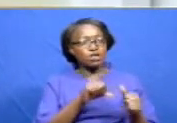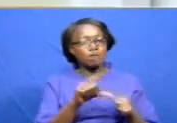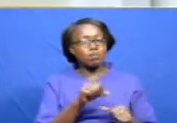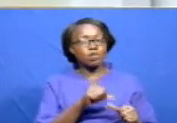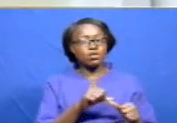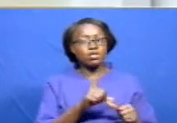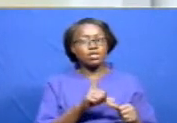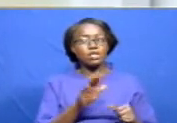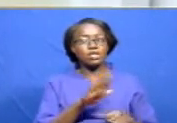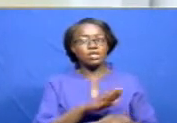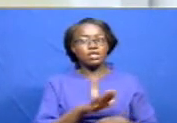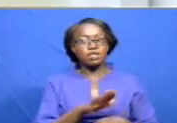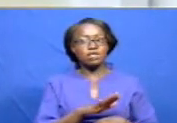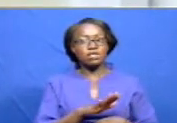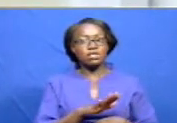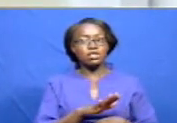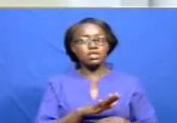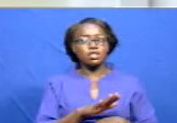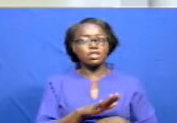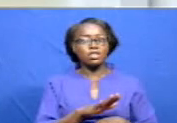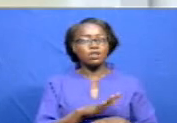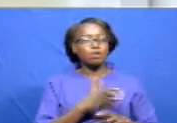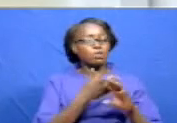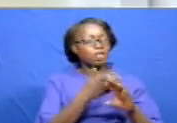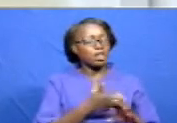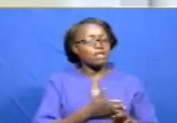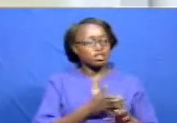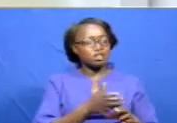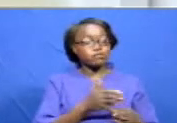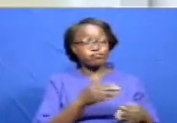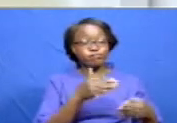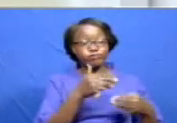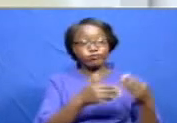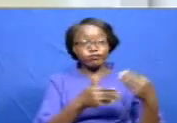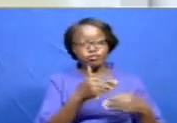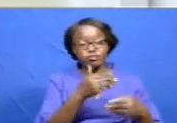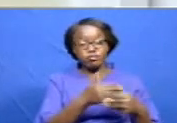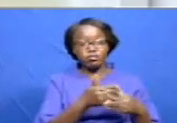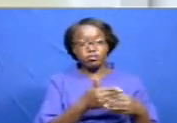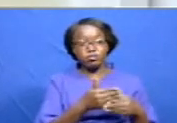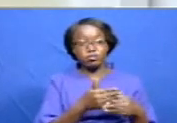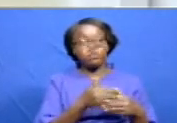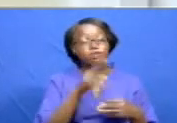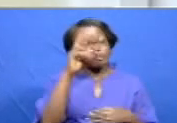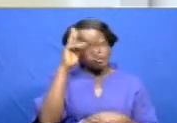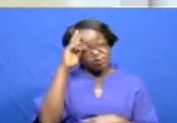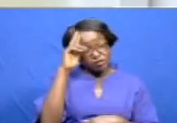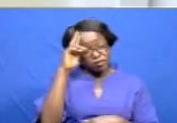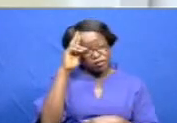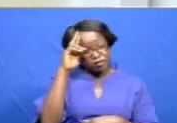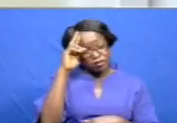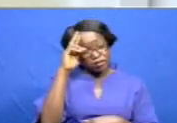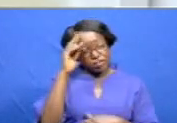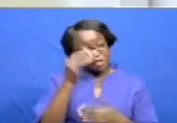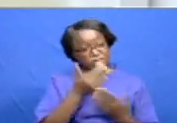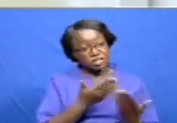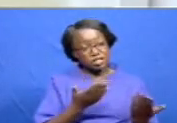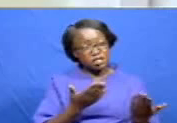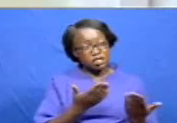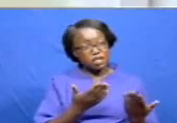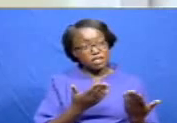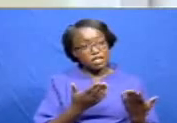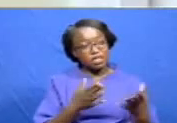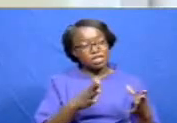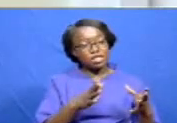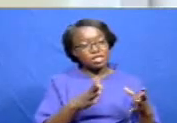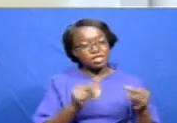areas, the places with tough terrain, of course the users will need devices that are compatible.